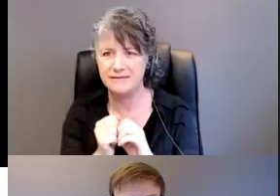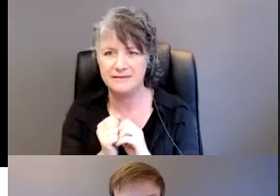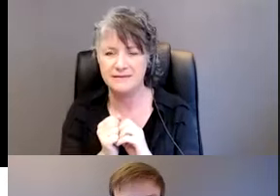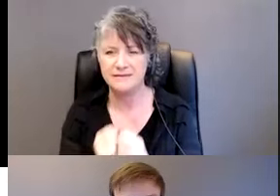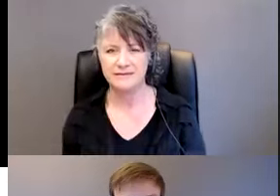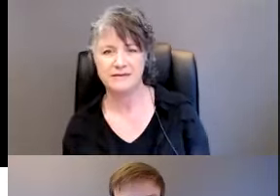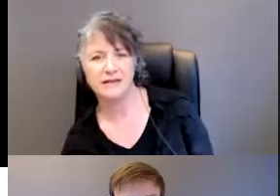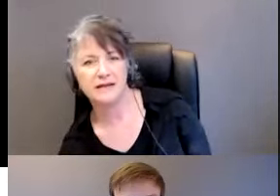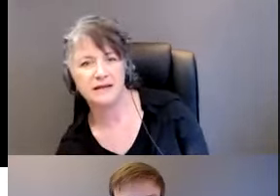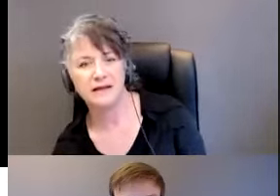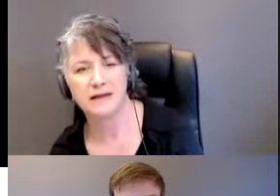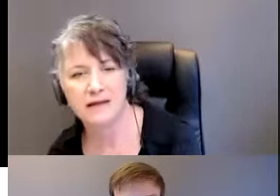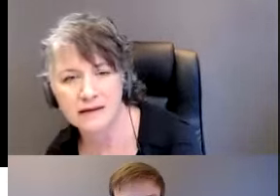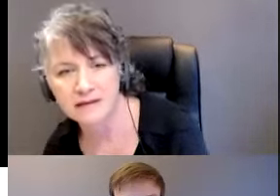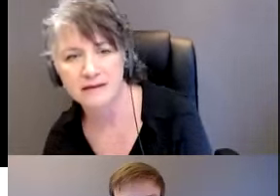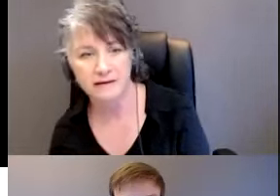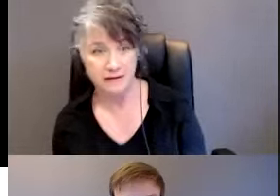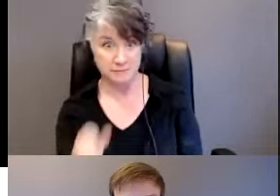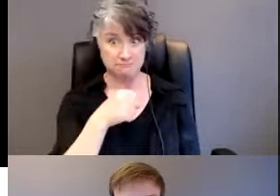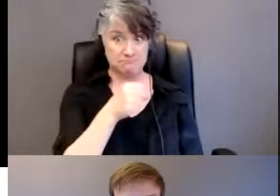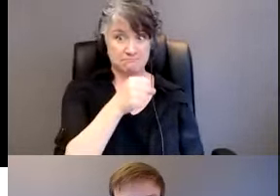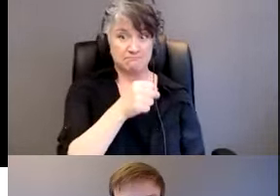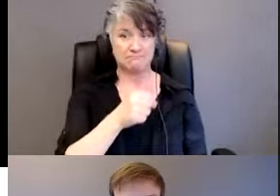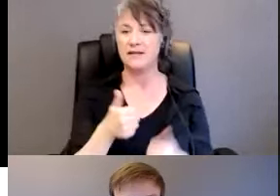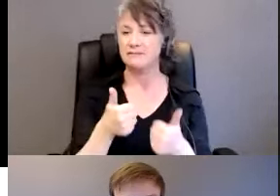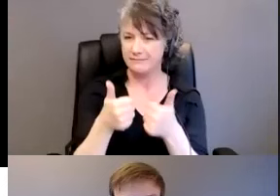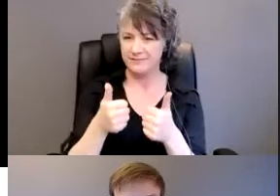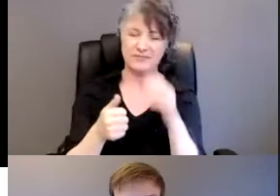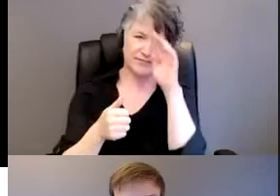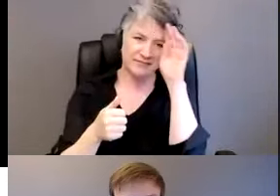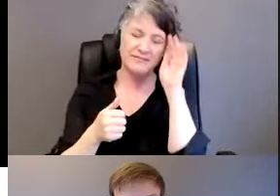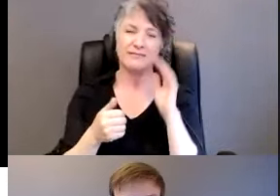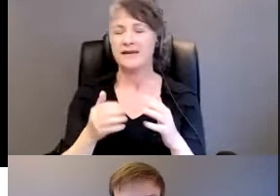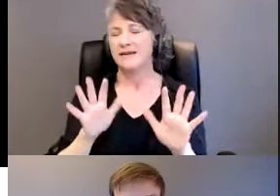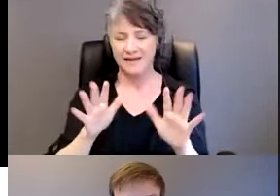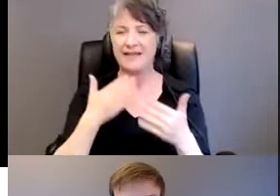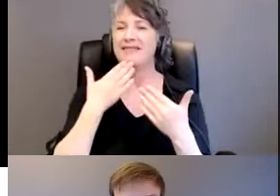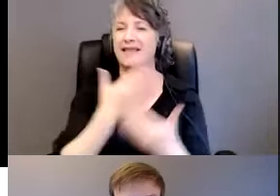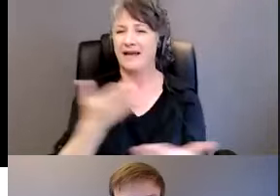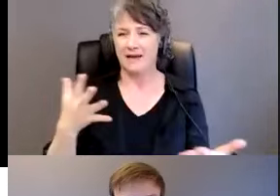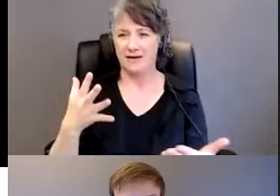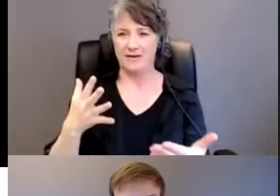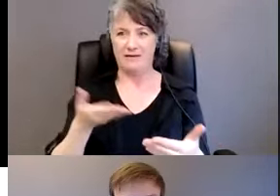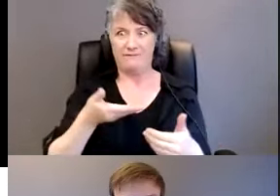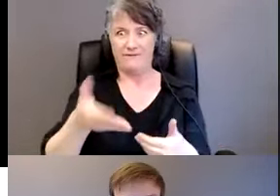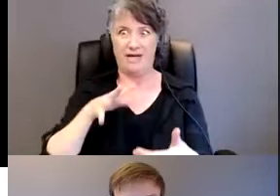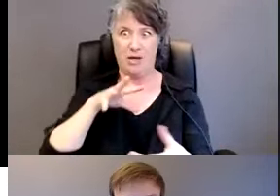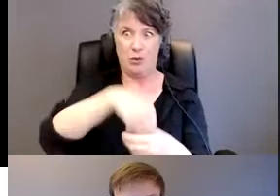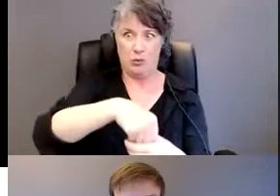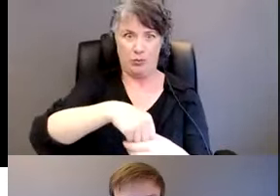Yes, please. Okay, sorry. So yeah, a big thank you, of course, for including us in today's